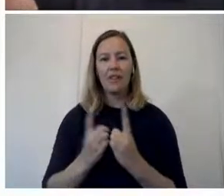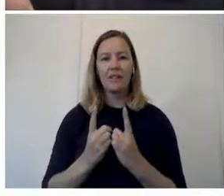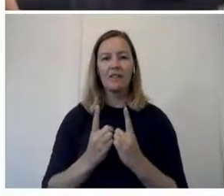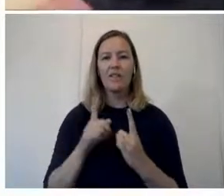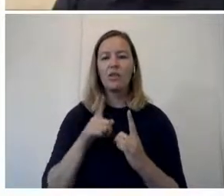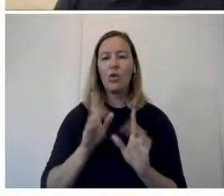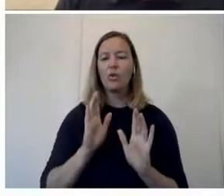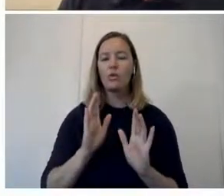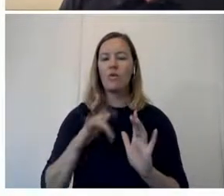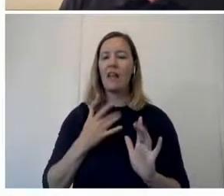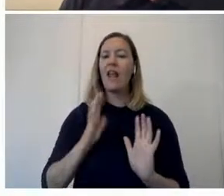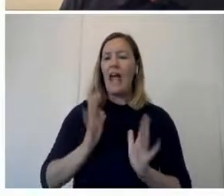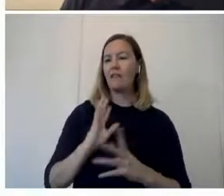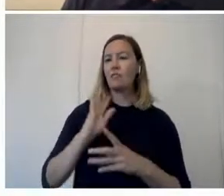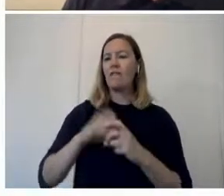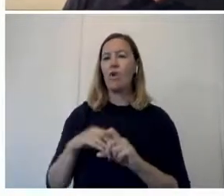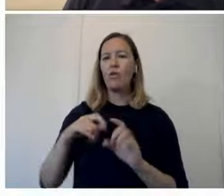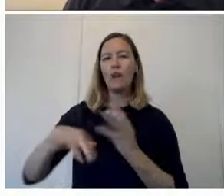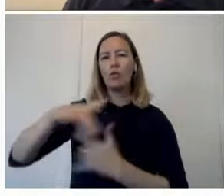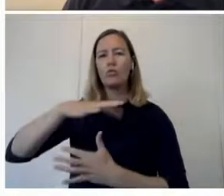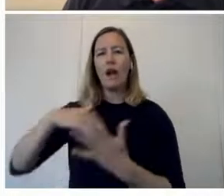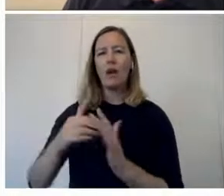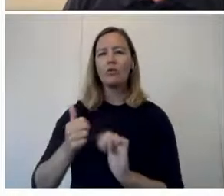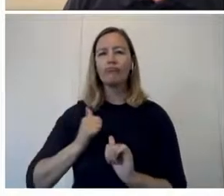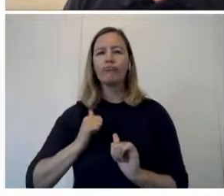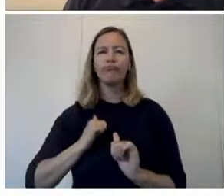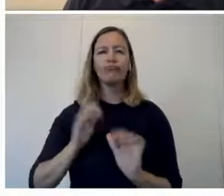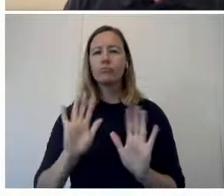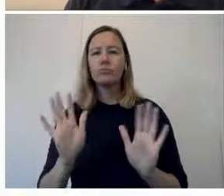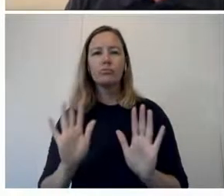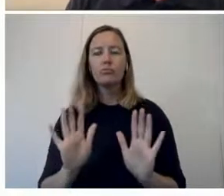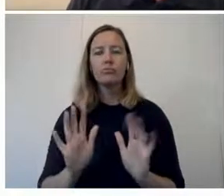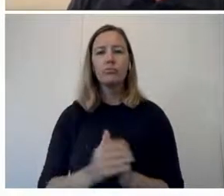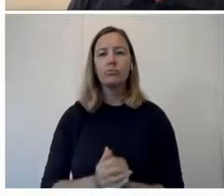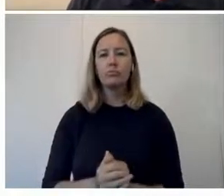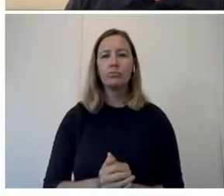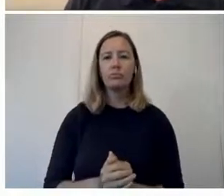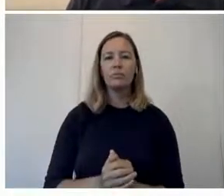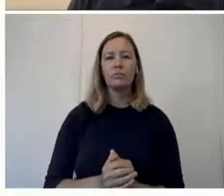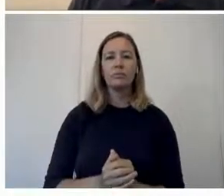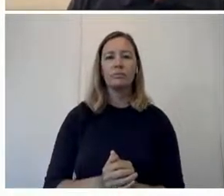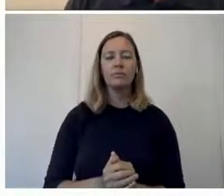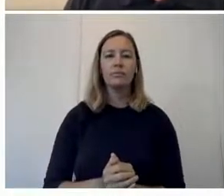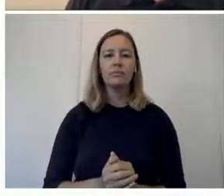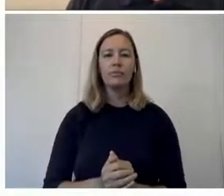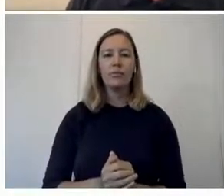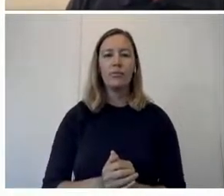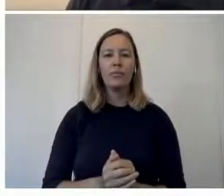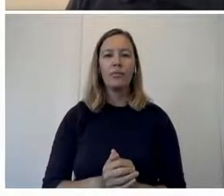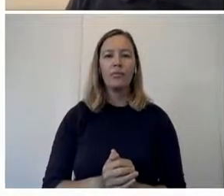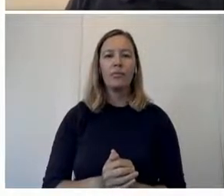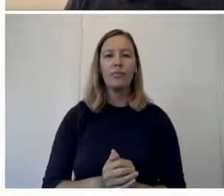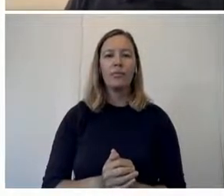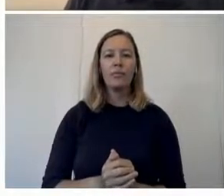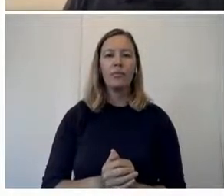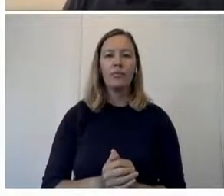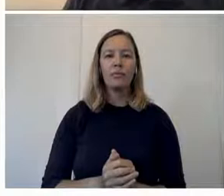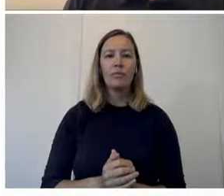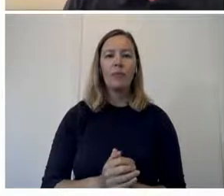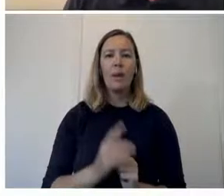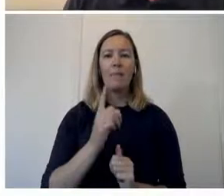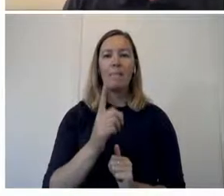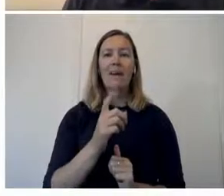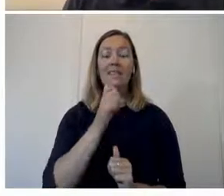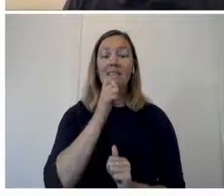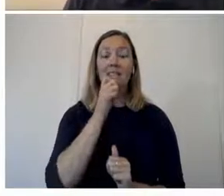being part of a big crowd somewhere. But if you've got something that chimes with, cuts across an interest that they